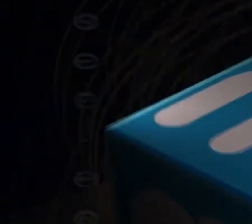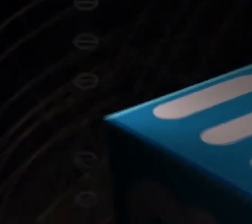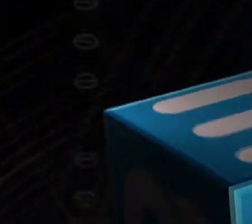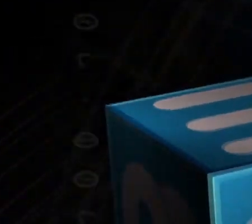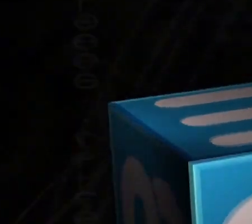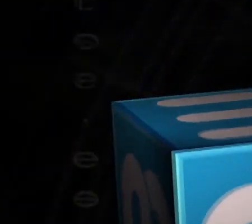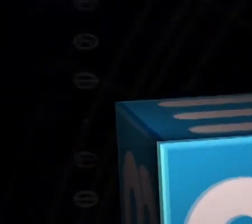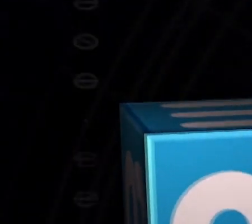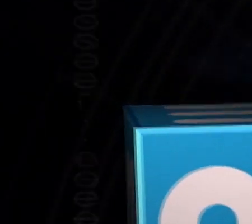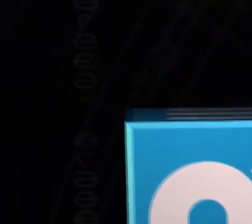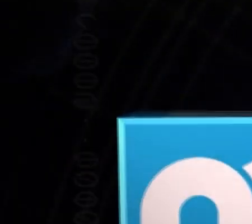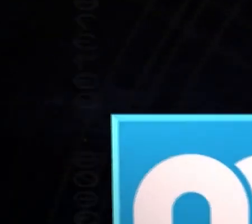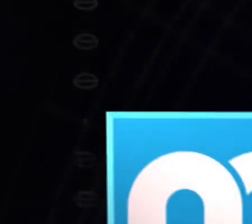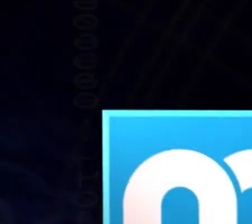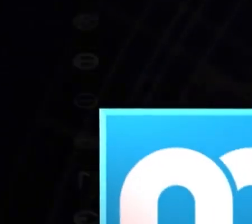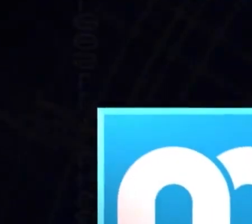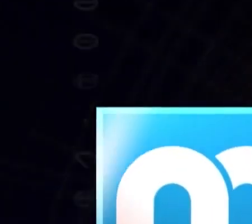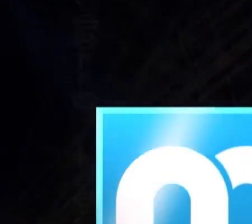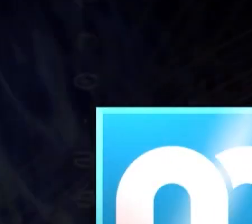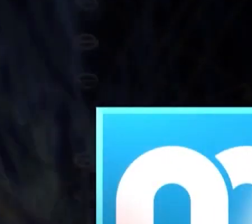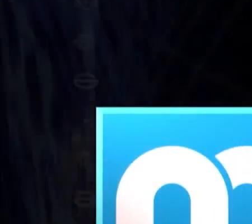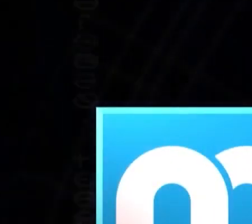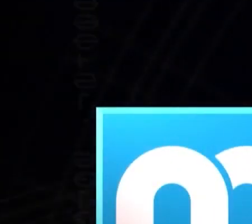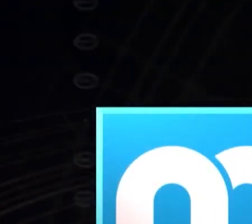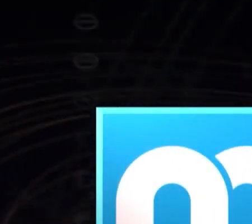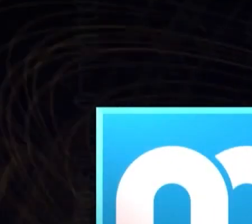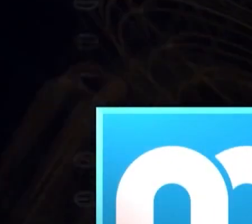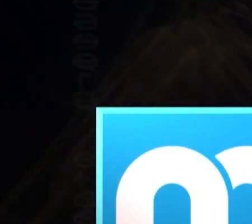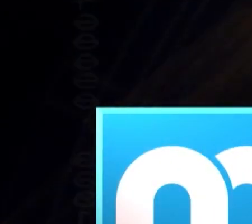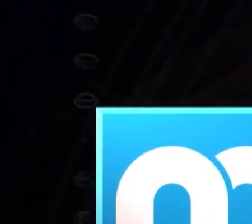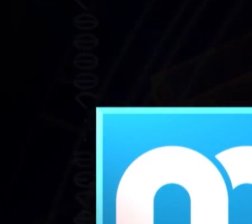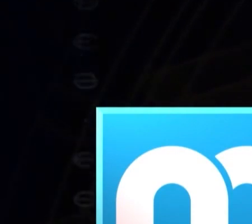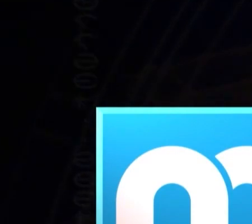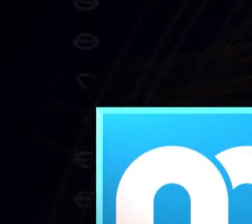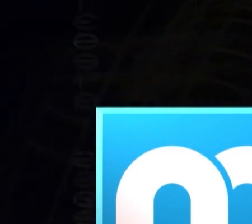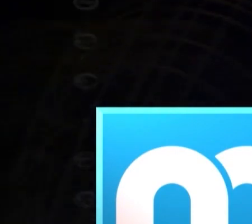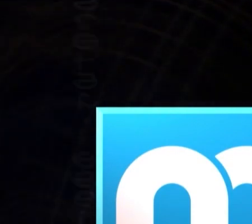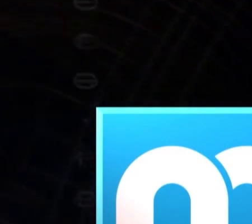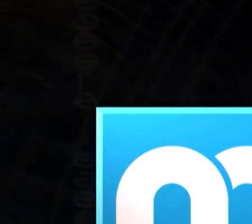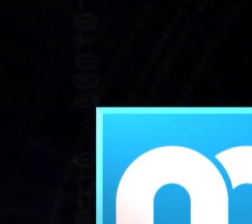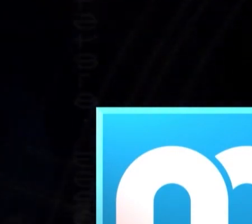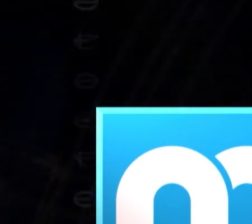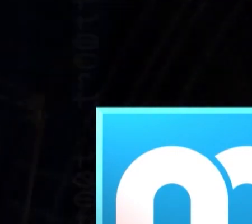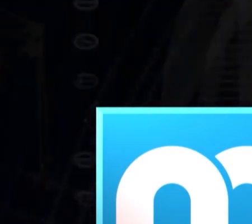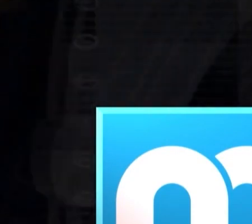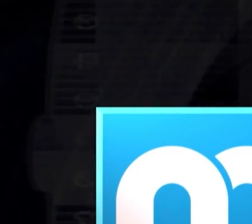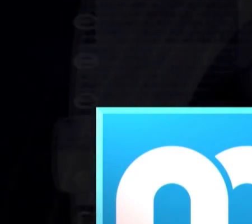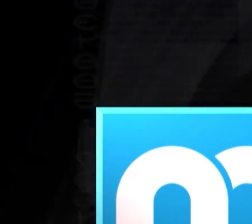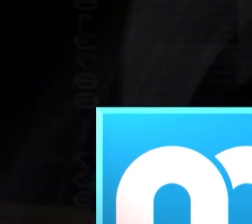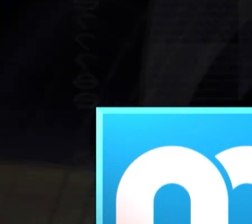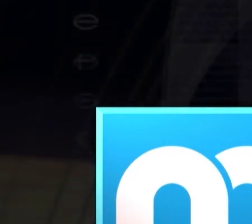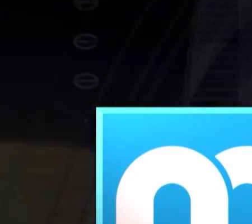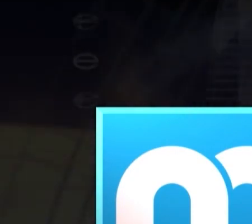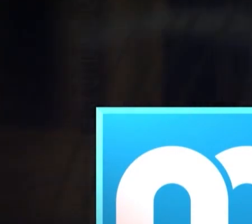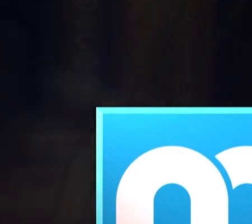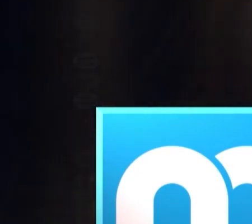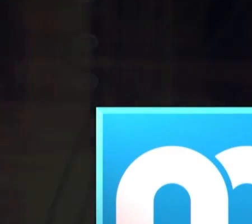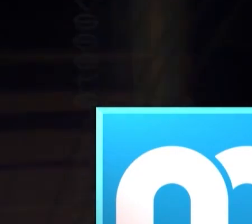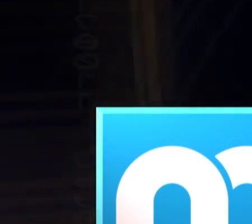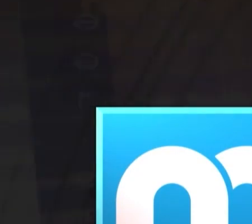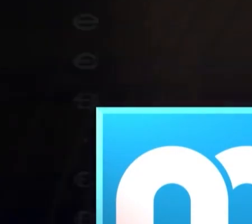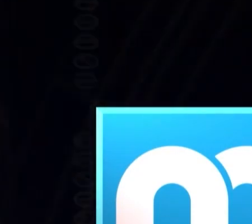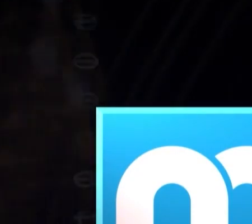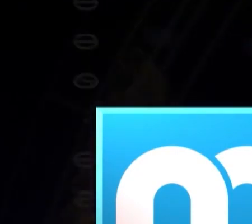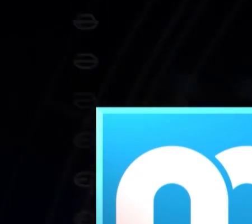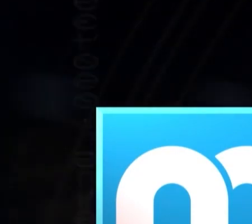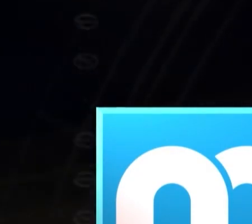This has been a service of the Metro Nashville Network. If you would like to see this presentation again, or for more information about this